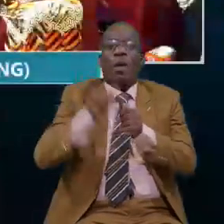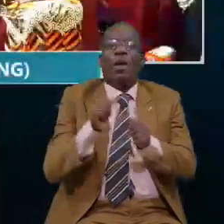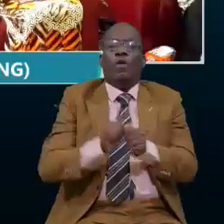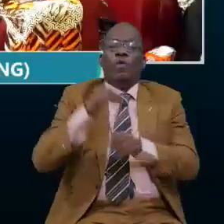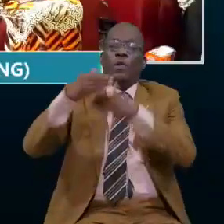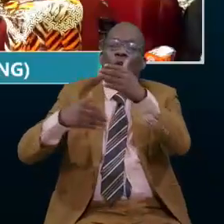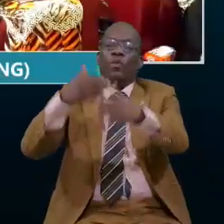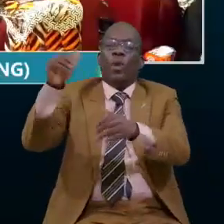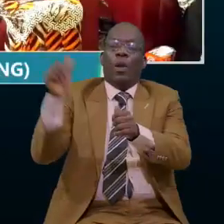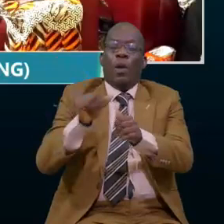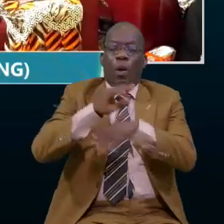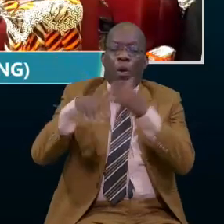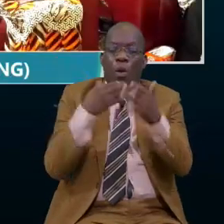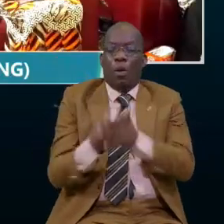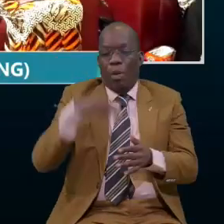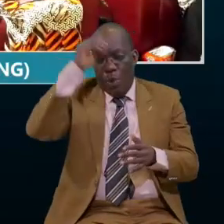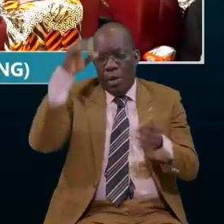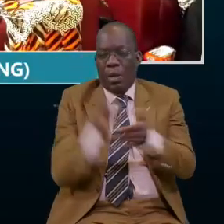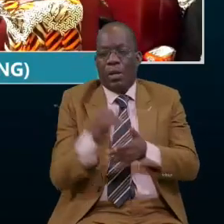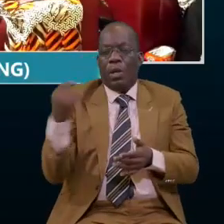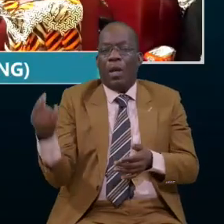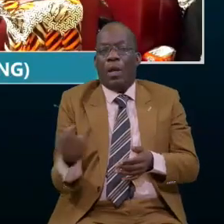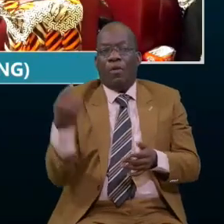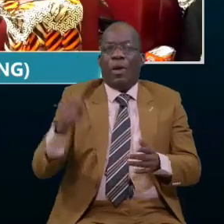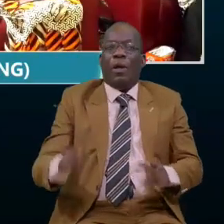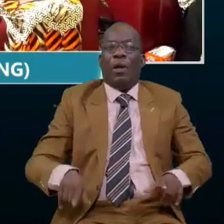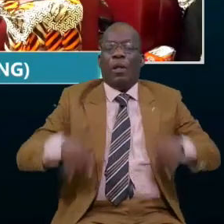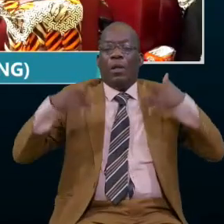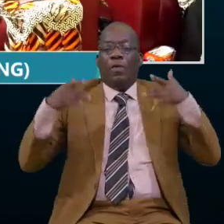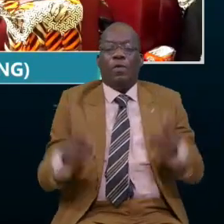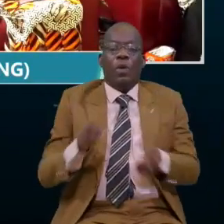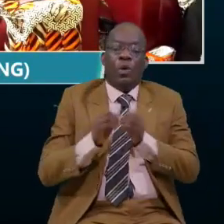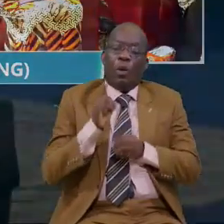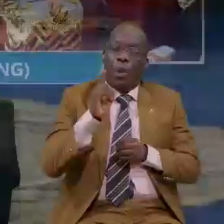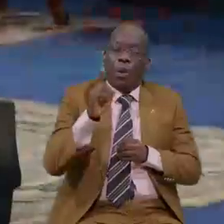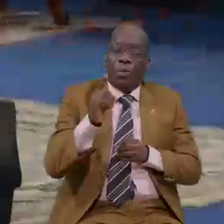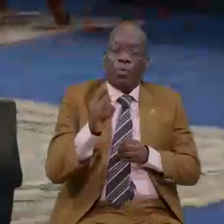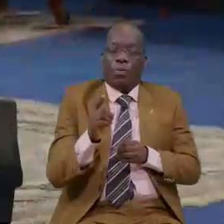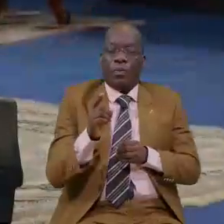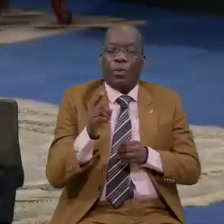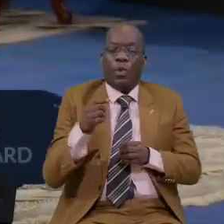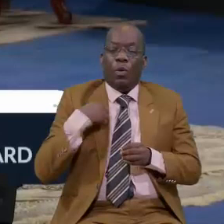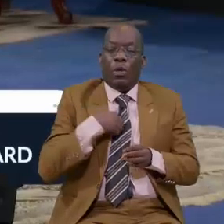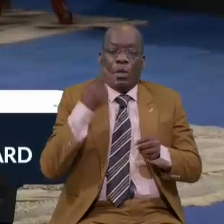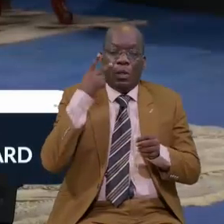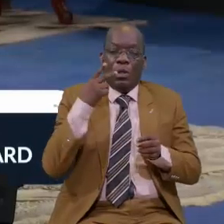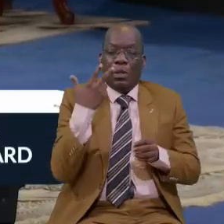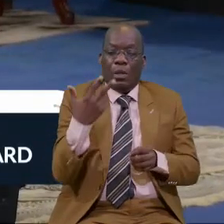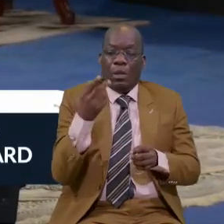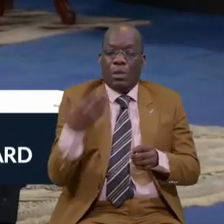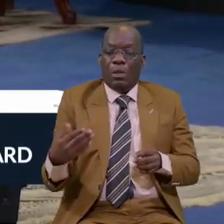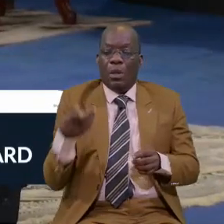that ever live. Look at three things here. We're looking at number one, the upholder of the saved